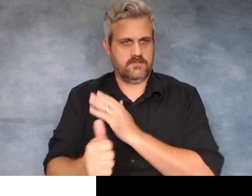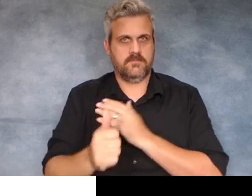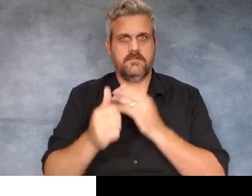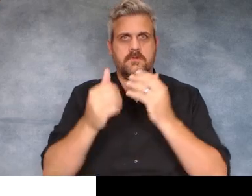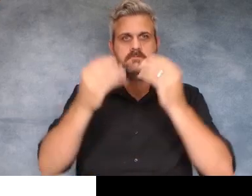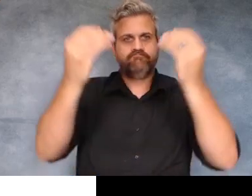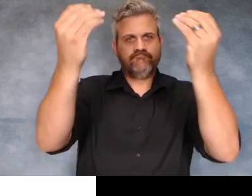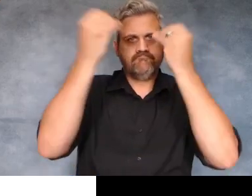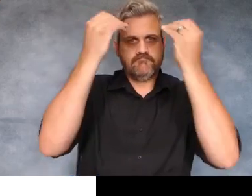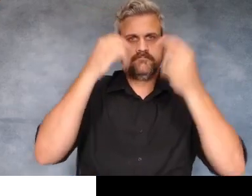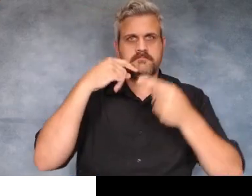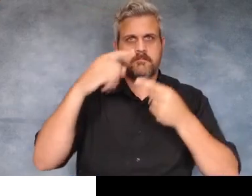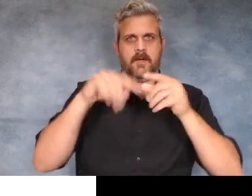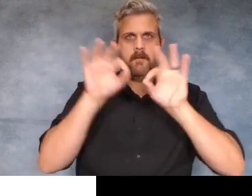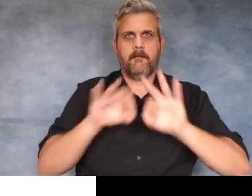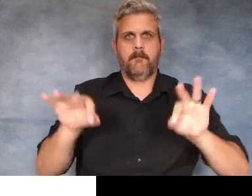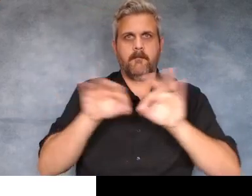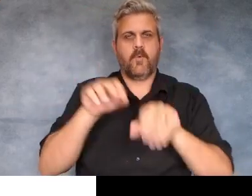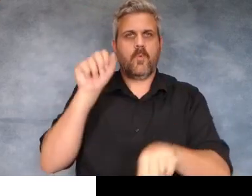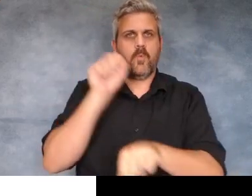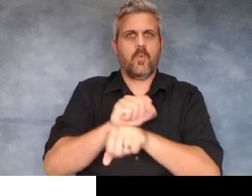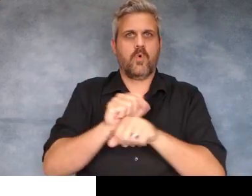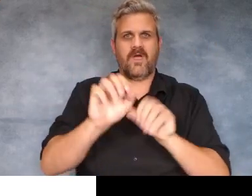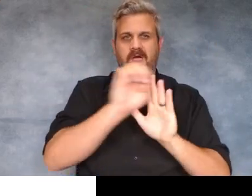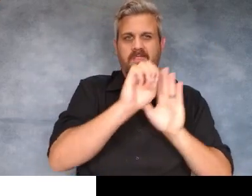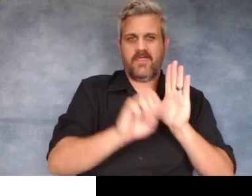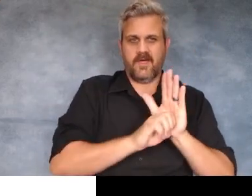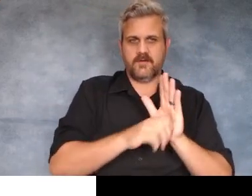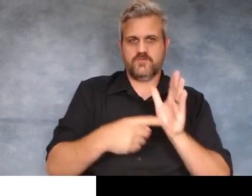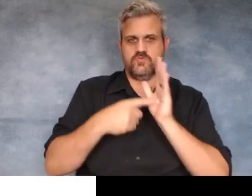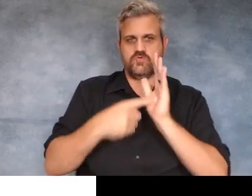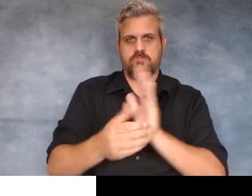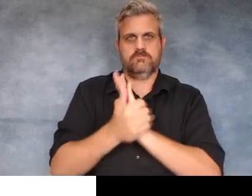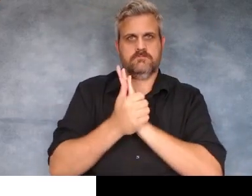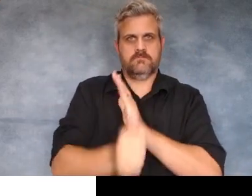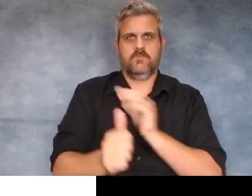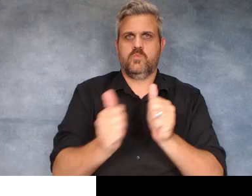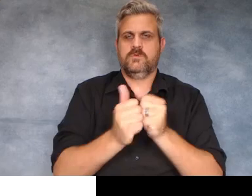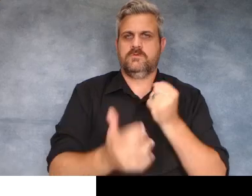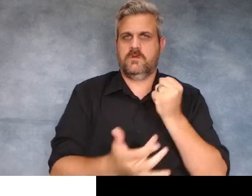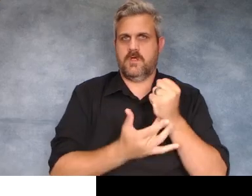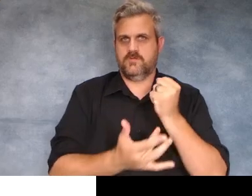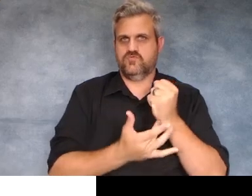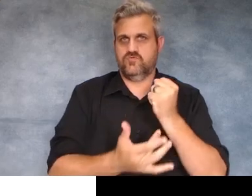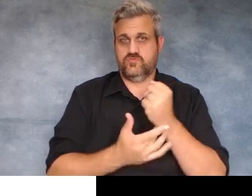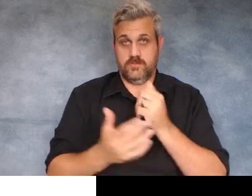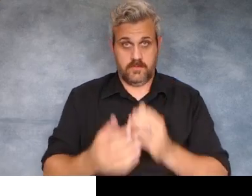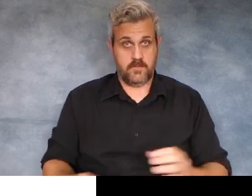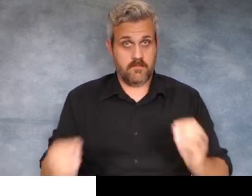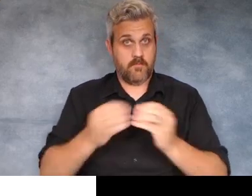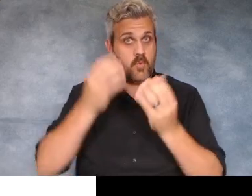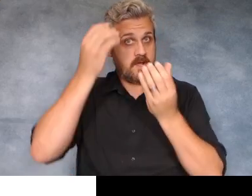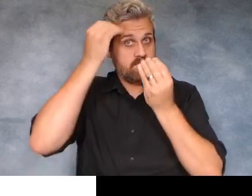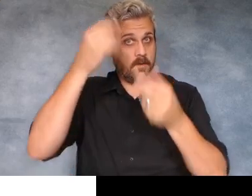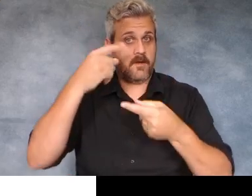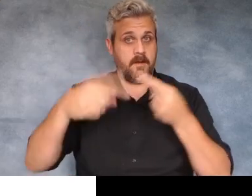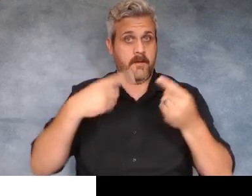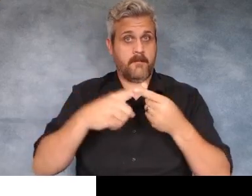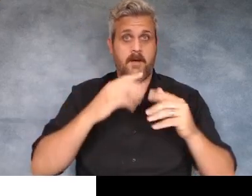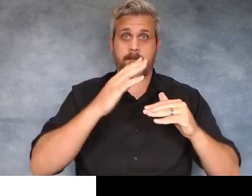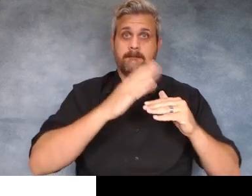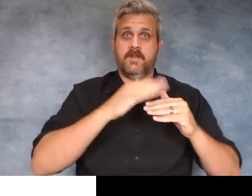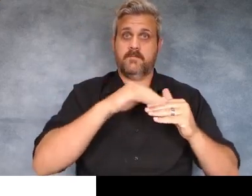essential workplace ethics, and demonstrate competency in technology. More information about the current minimum